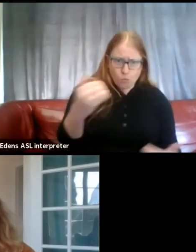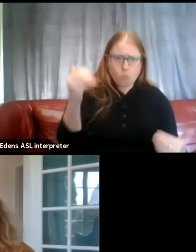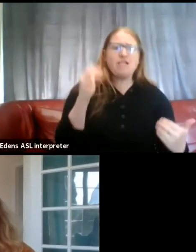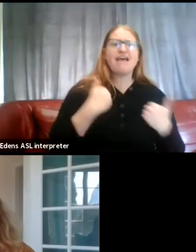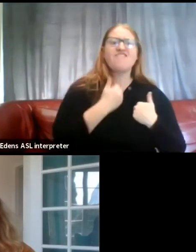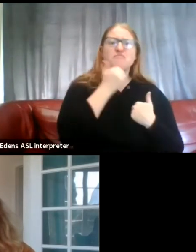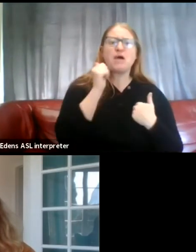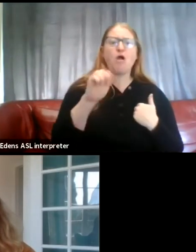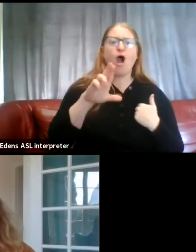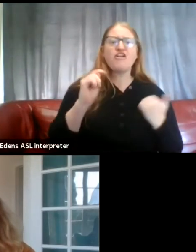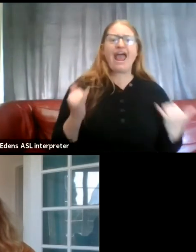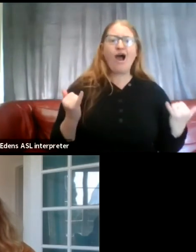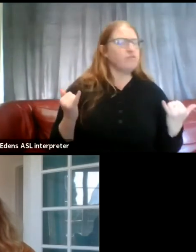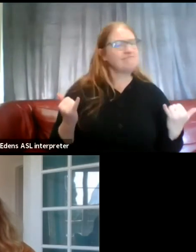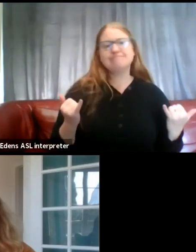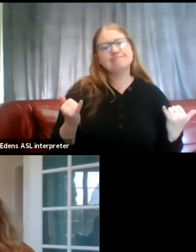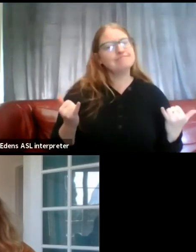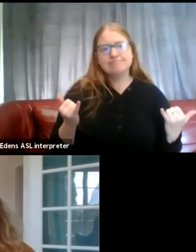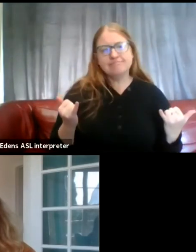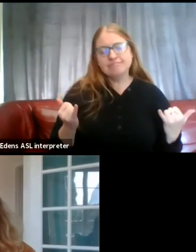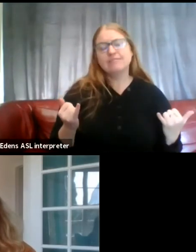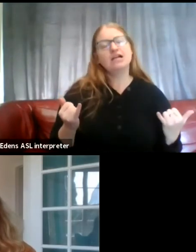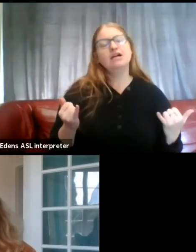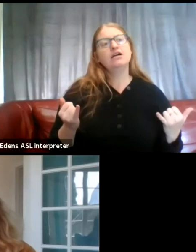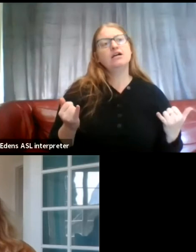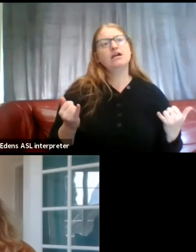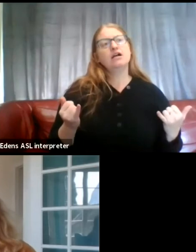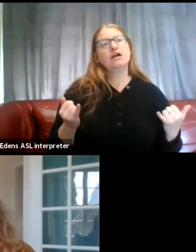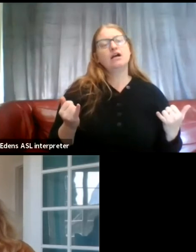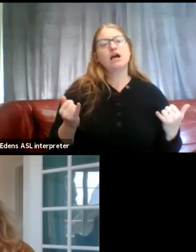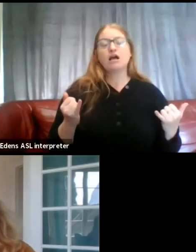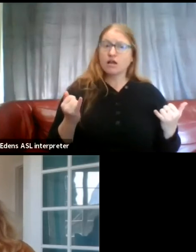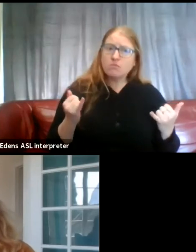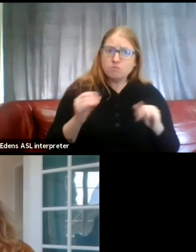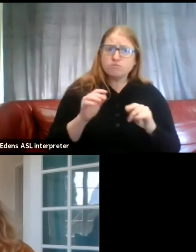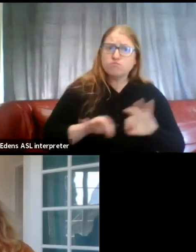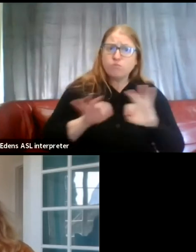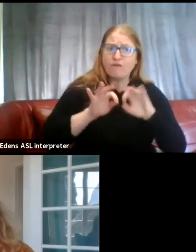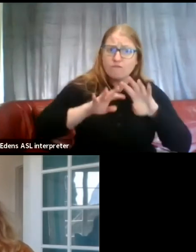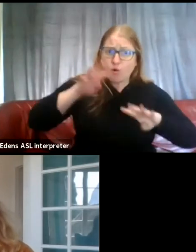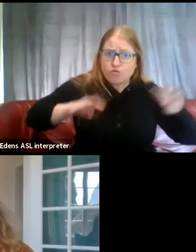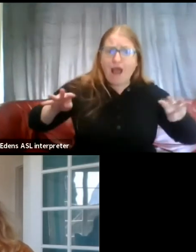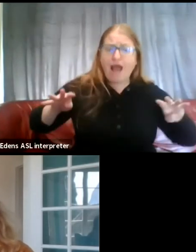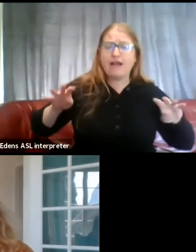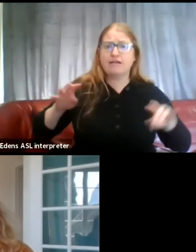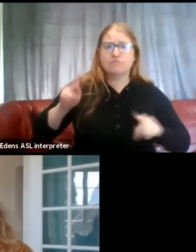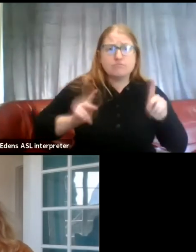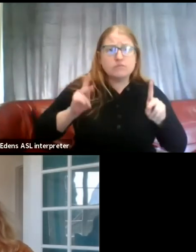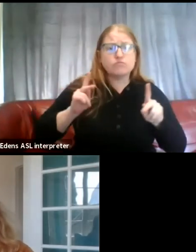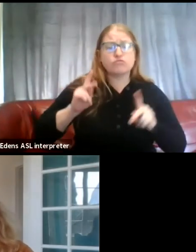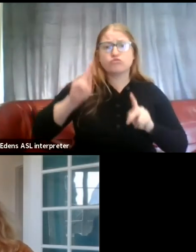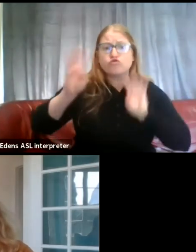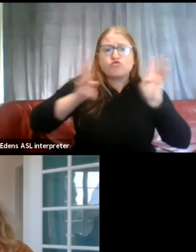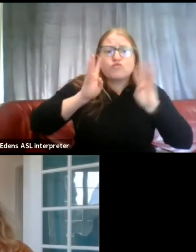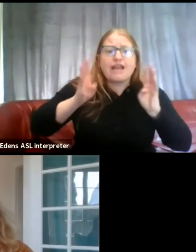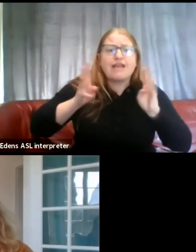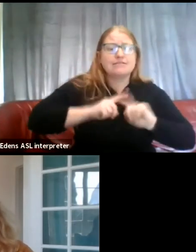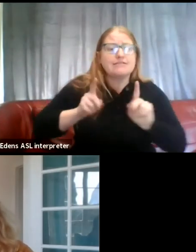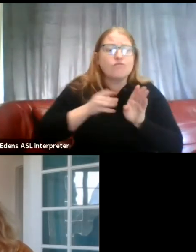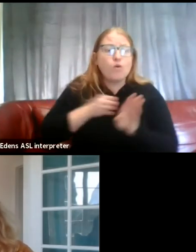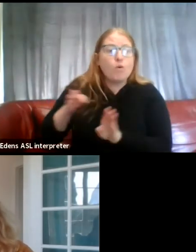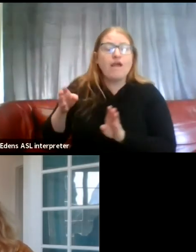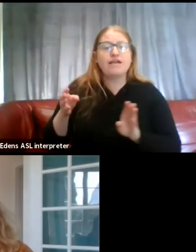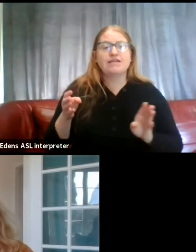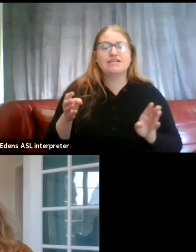that the main thing is a variety of people creating in very different aesthetics. Like, that's